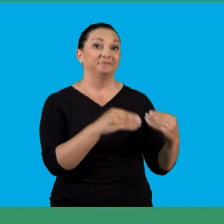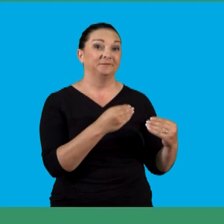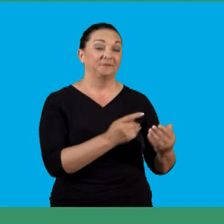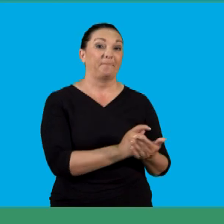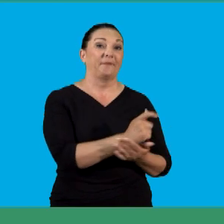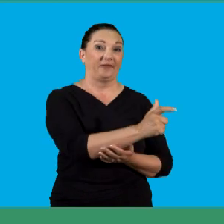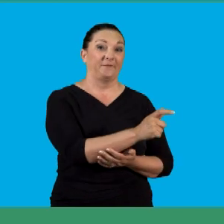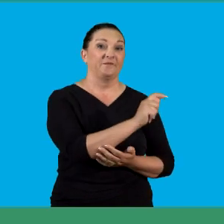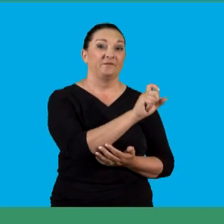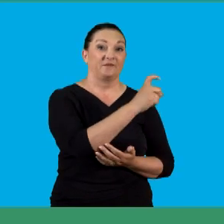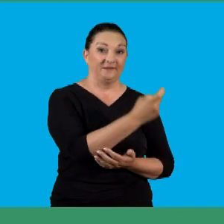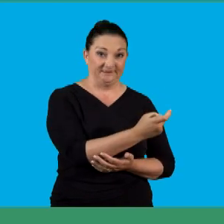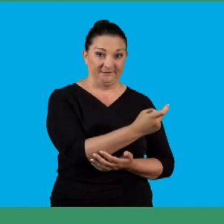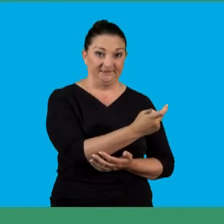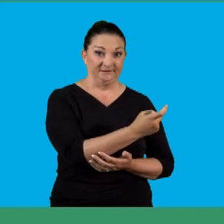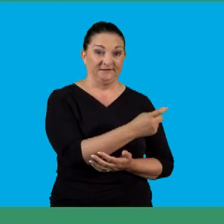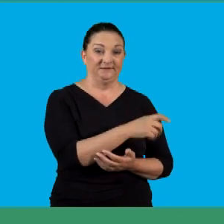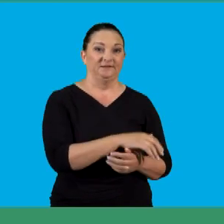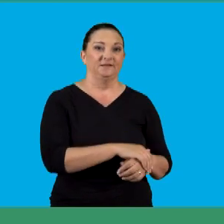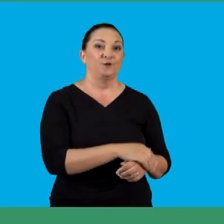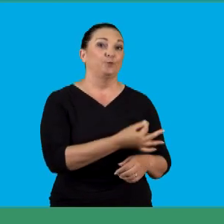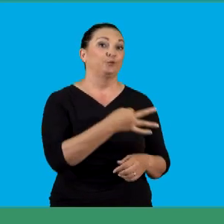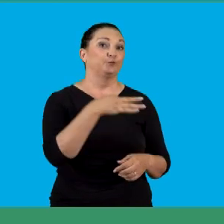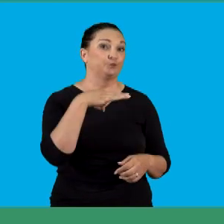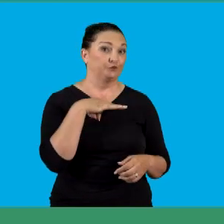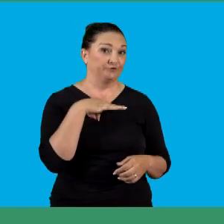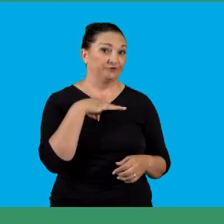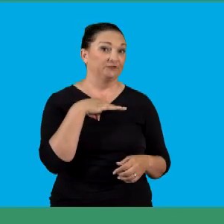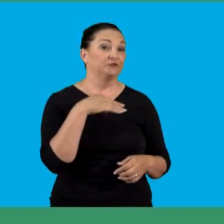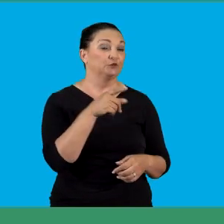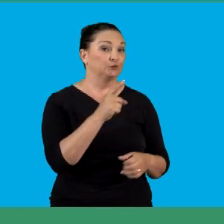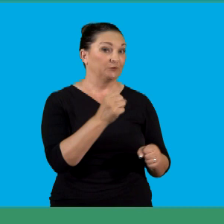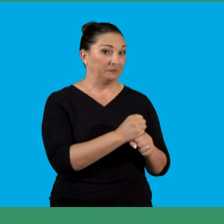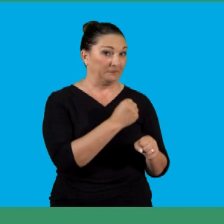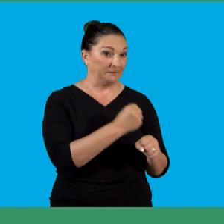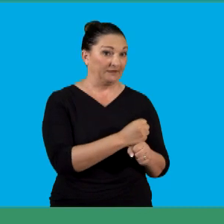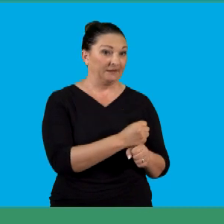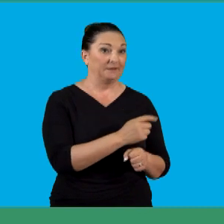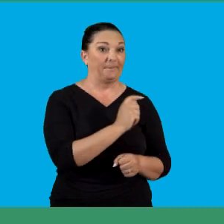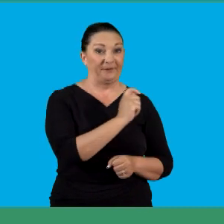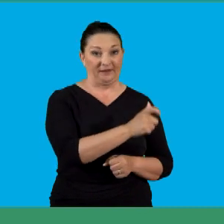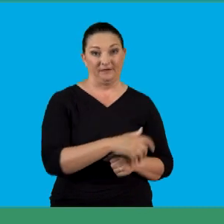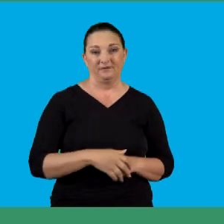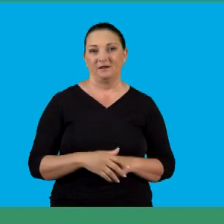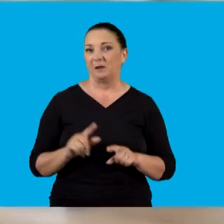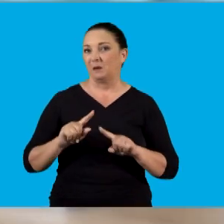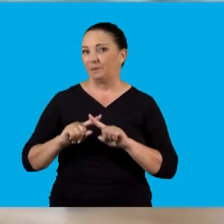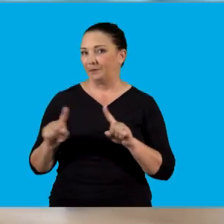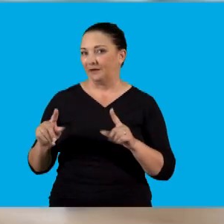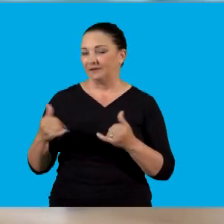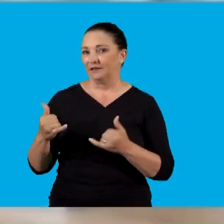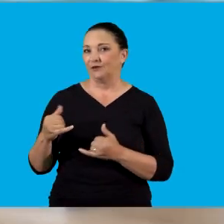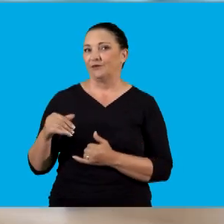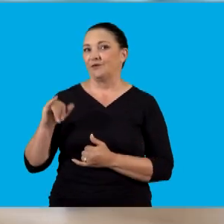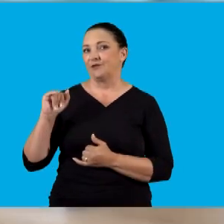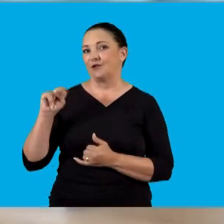the informal sector, businesses, they do not pay tax on the profits of the business. So under the formal sector, since it's